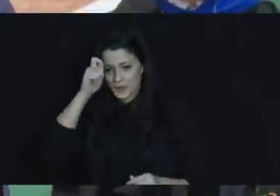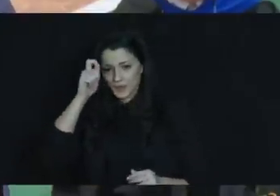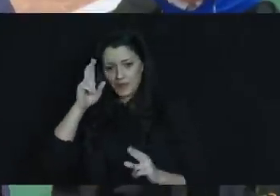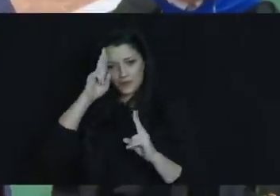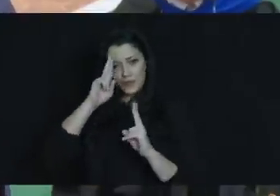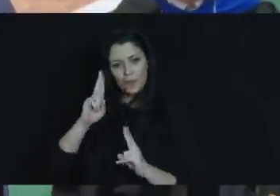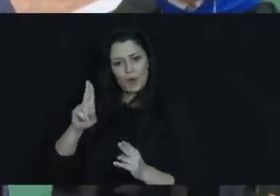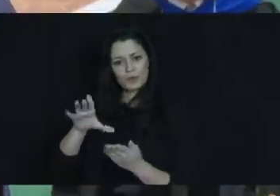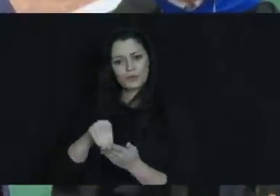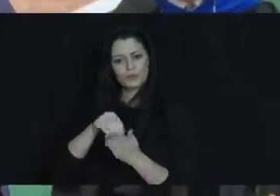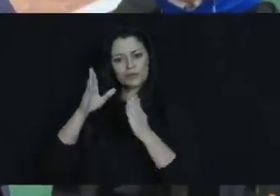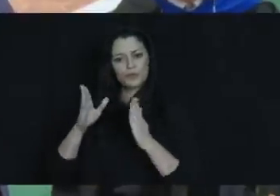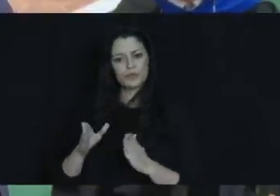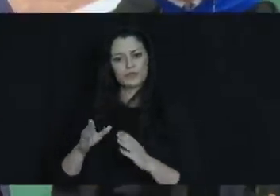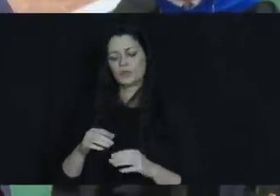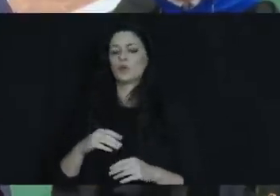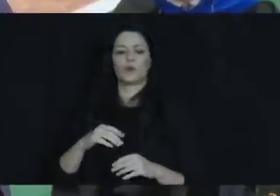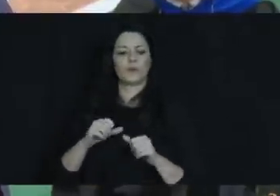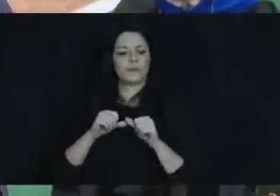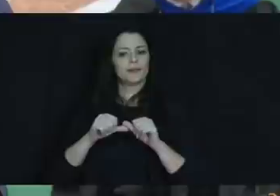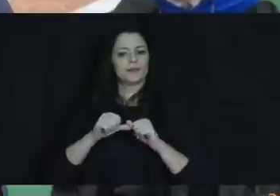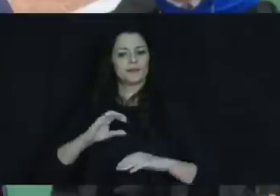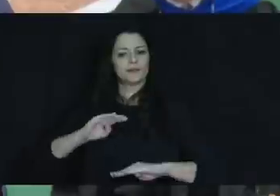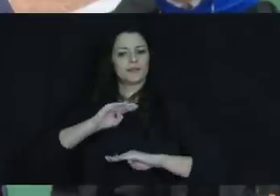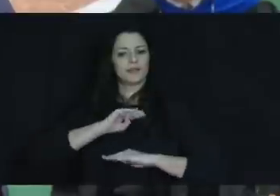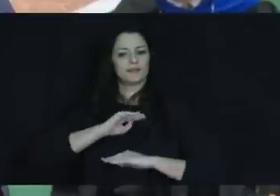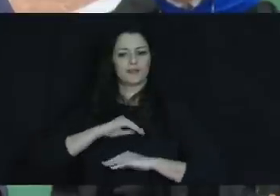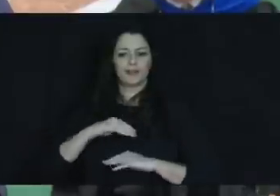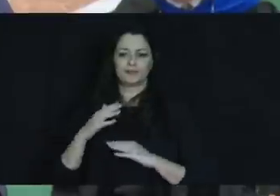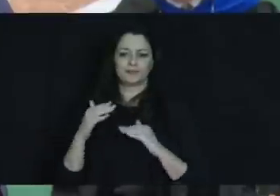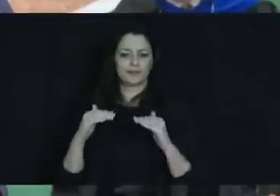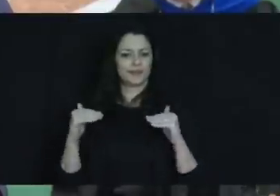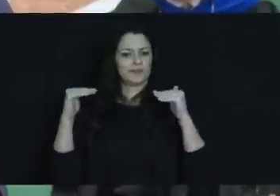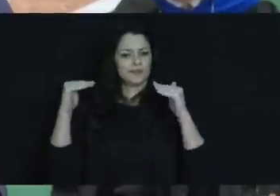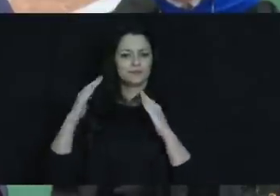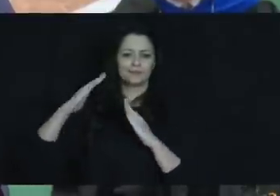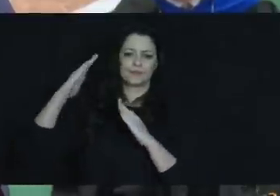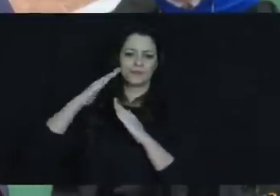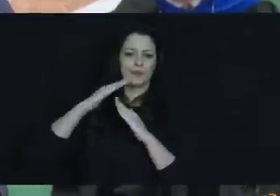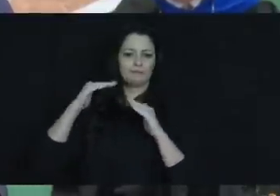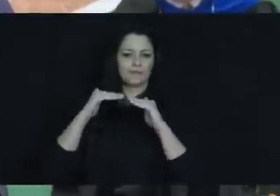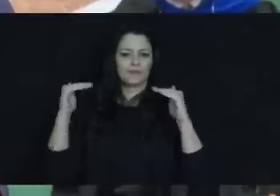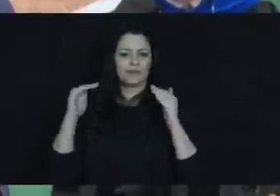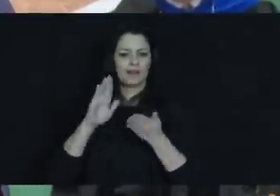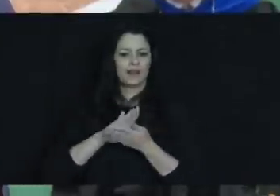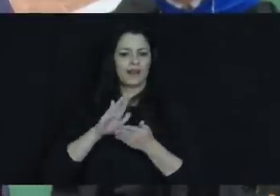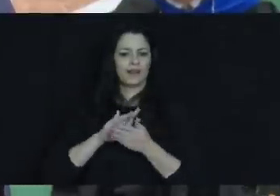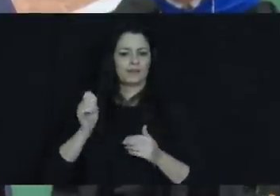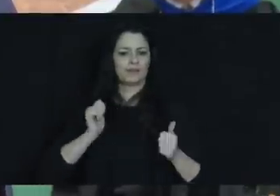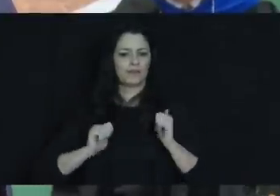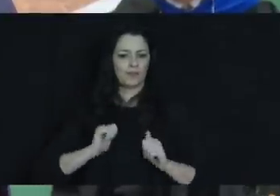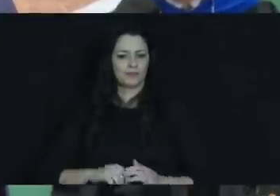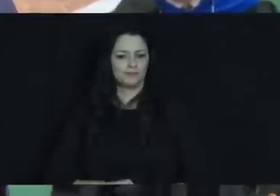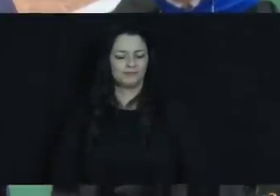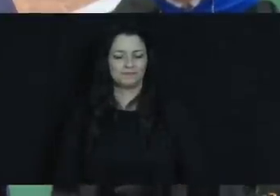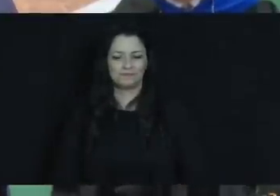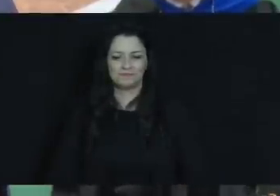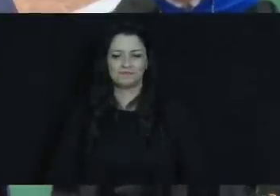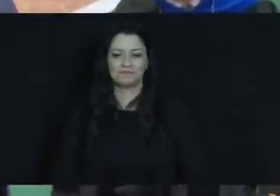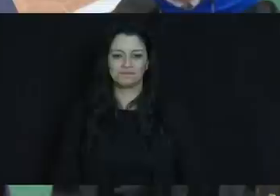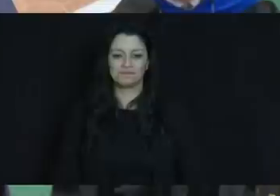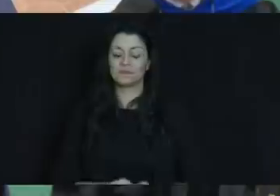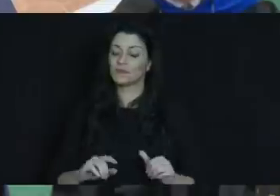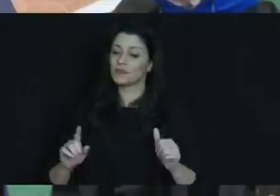who consistently meet the highest level of academic performance. I'm pleased to